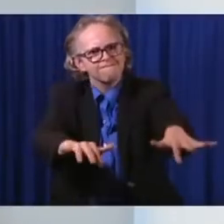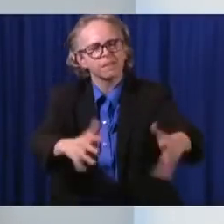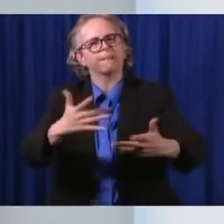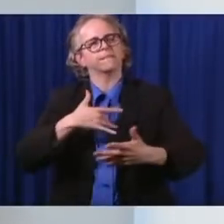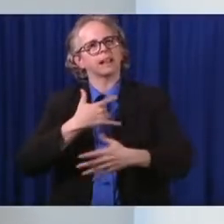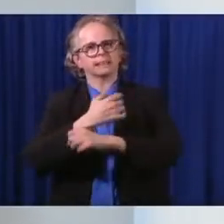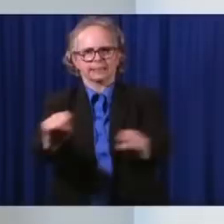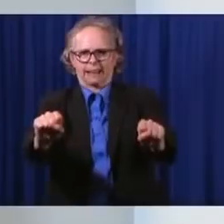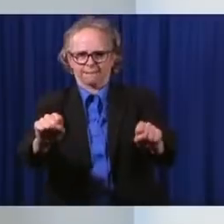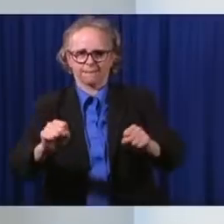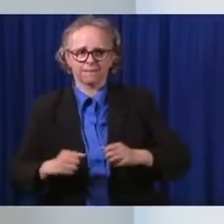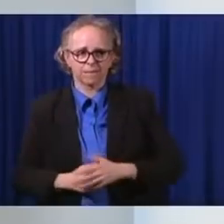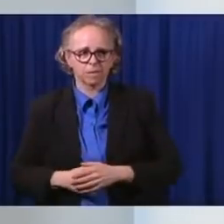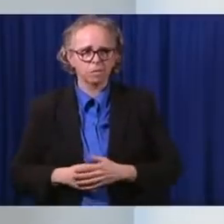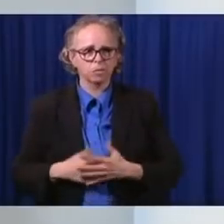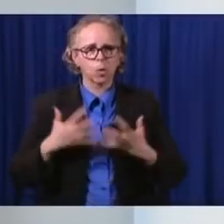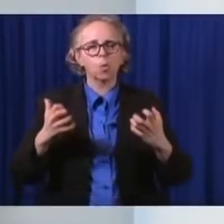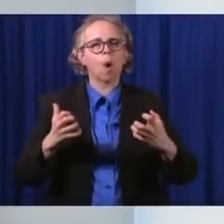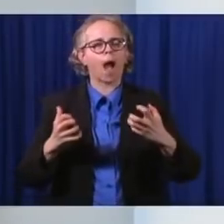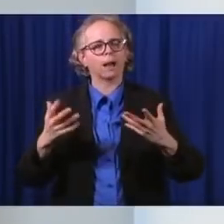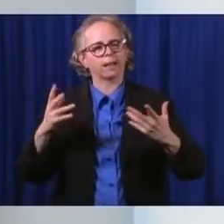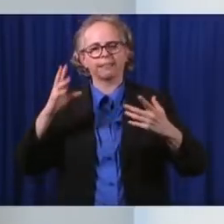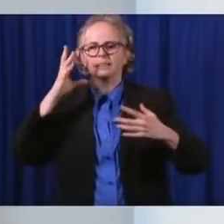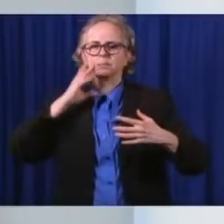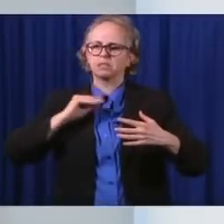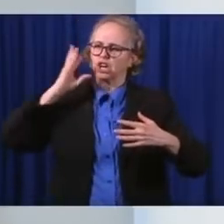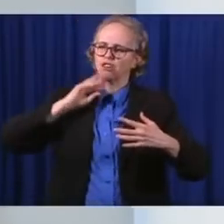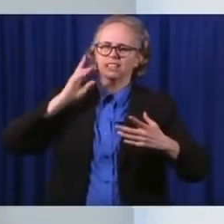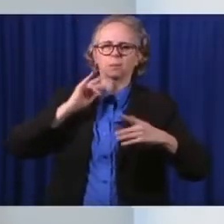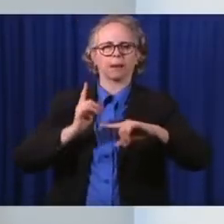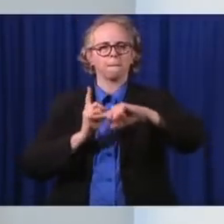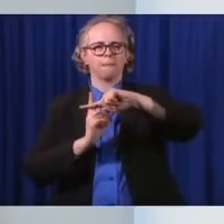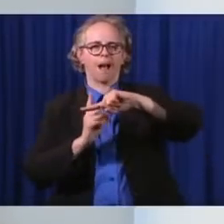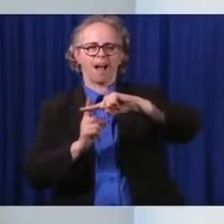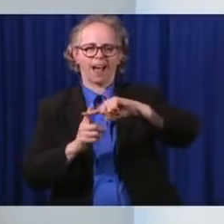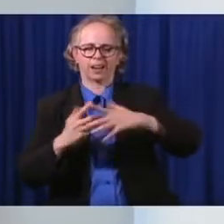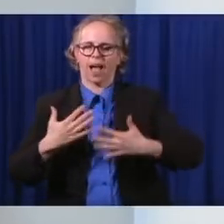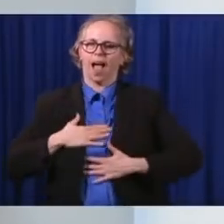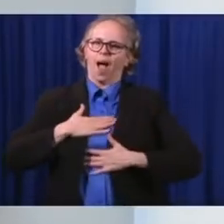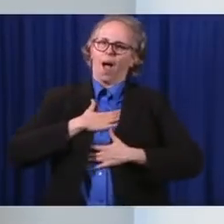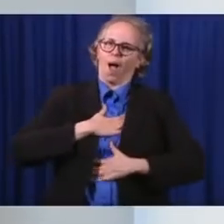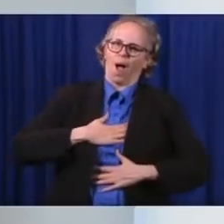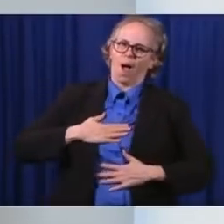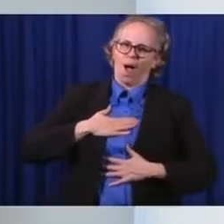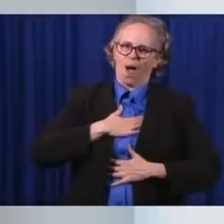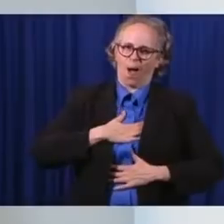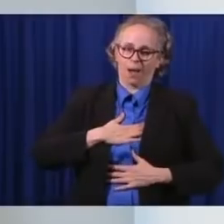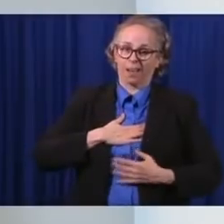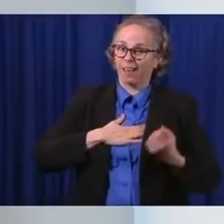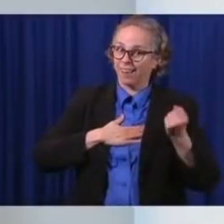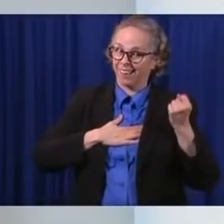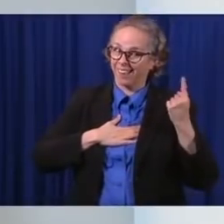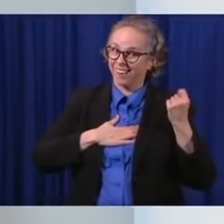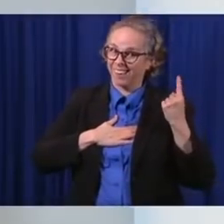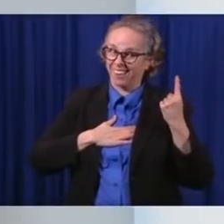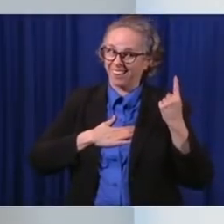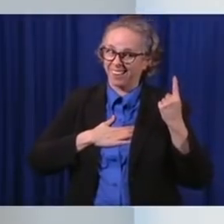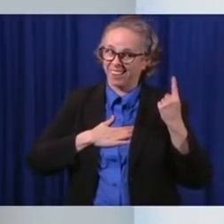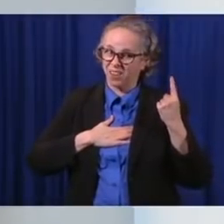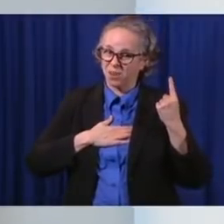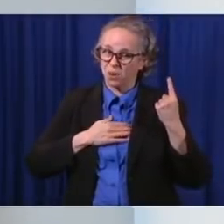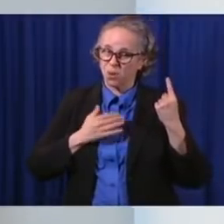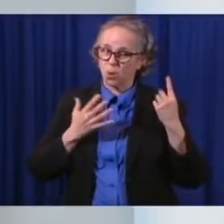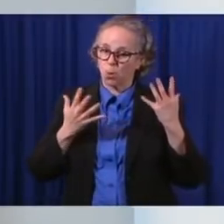a positive contributor to both leisure and fun activities, but also the good health of the people of the state.